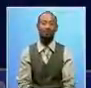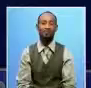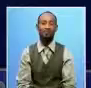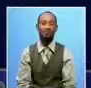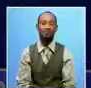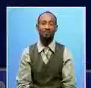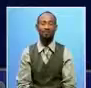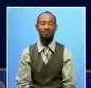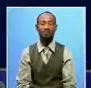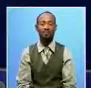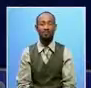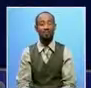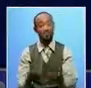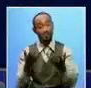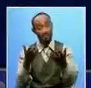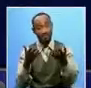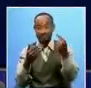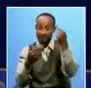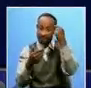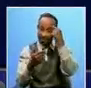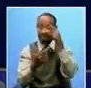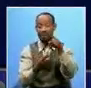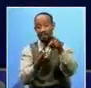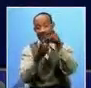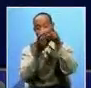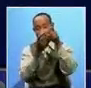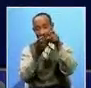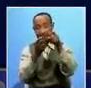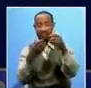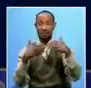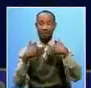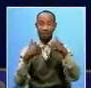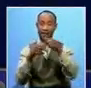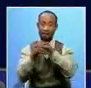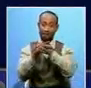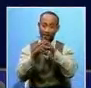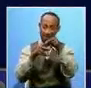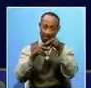Government has challenged the health professions and nursing professionals